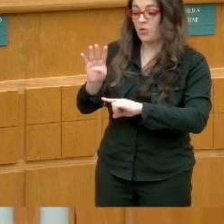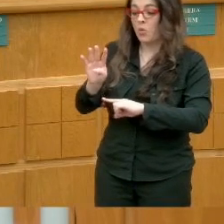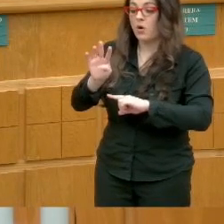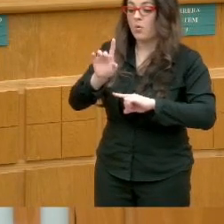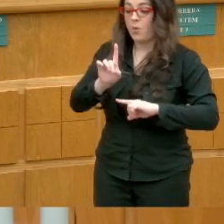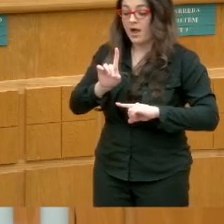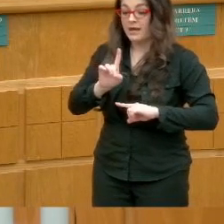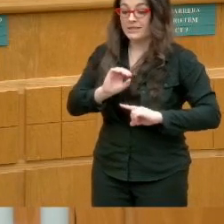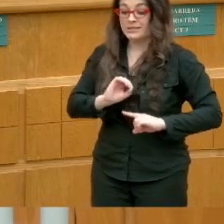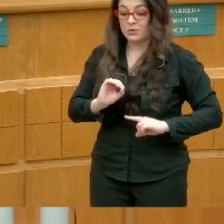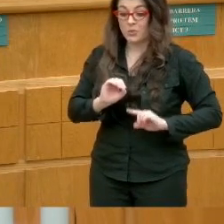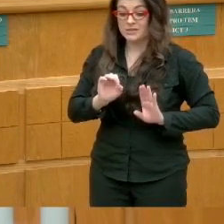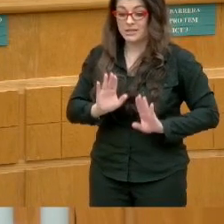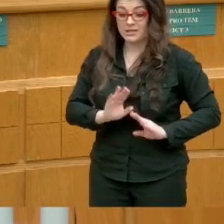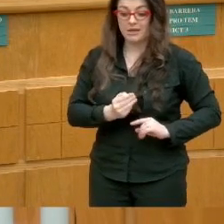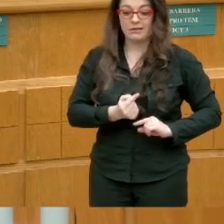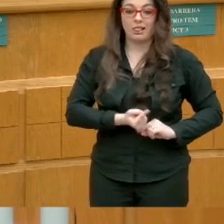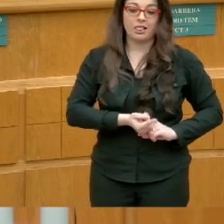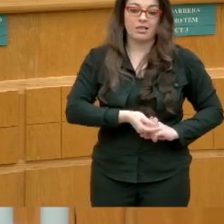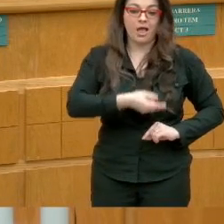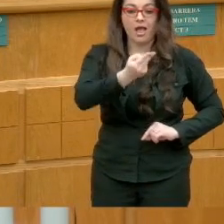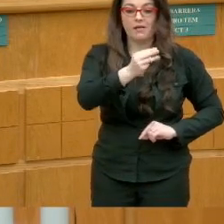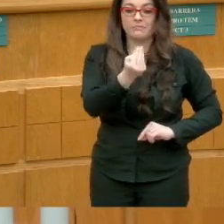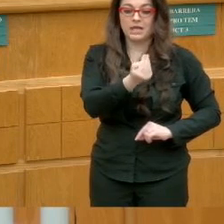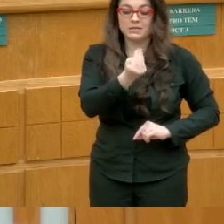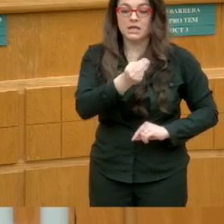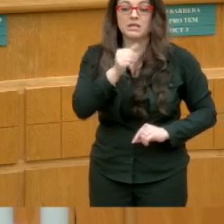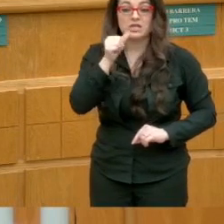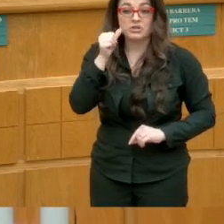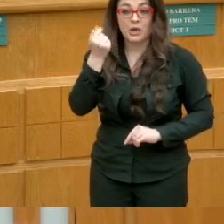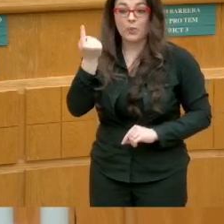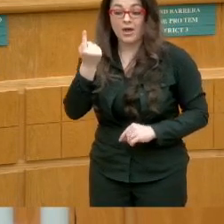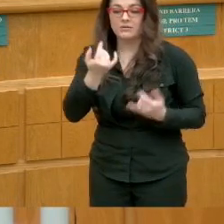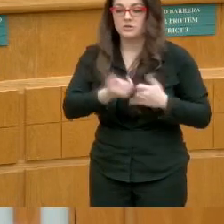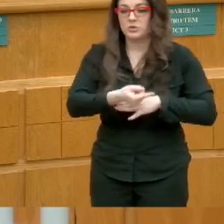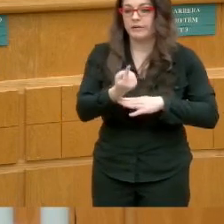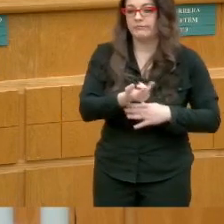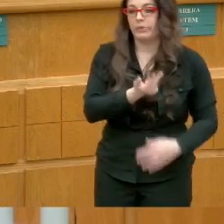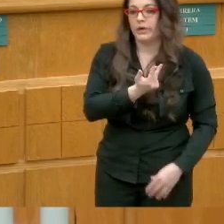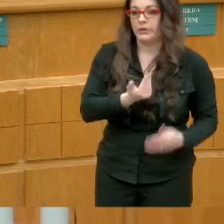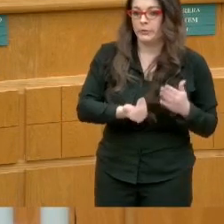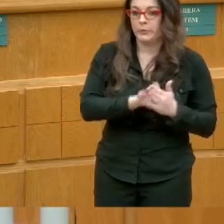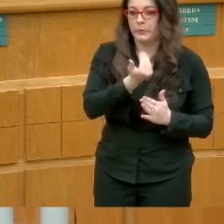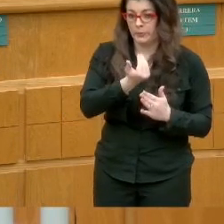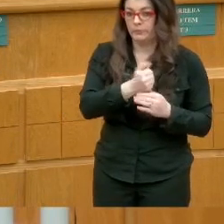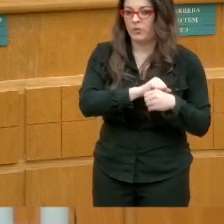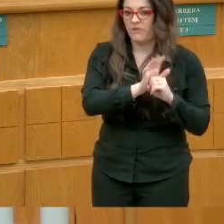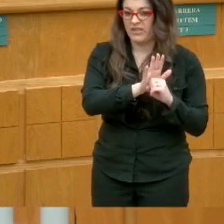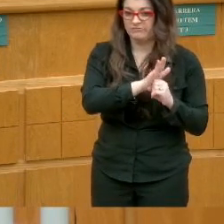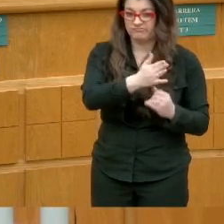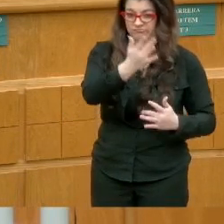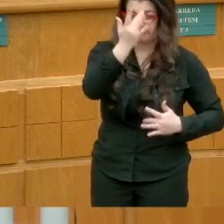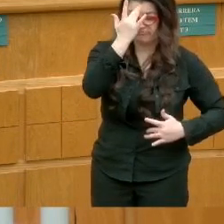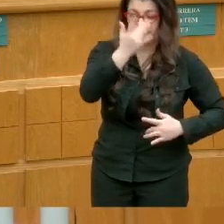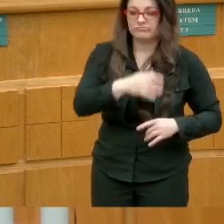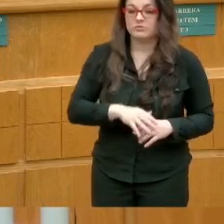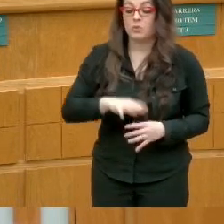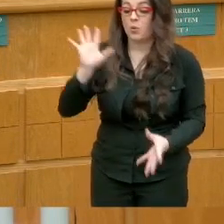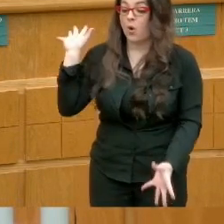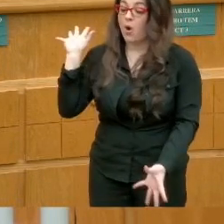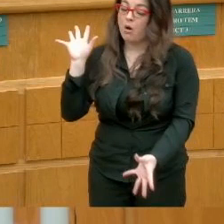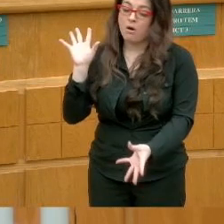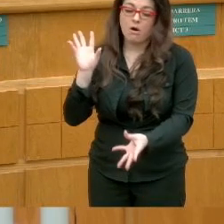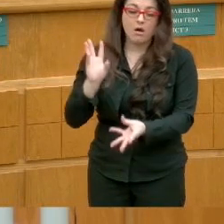big number on Monday, 1 yesterday, and 3 new cases today. So in total for Nueces